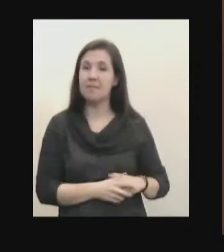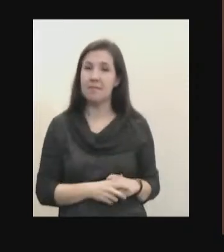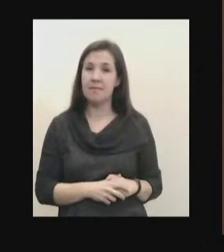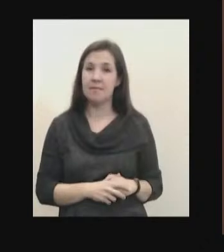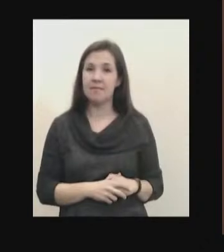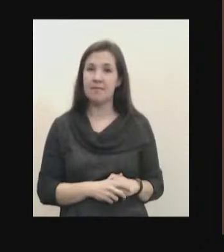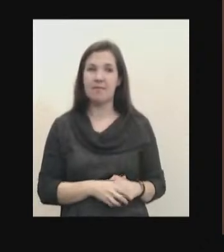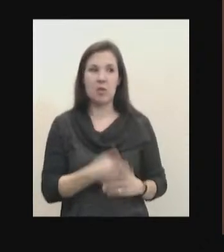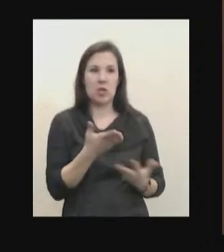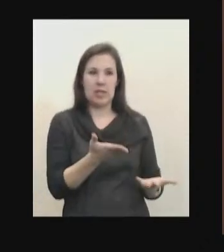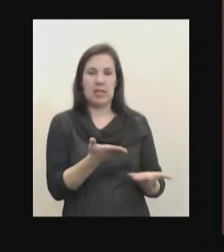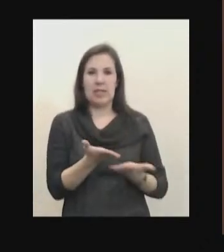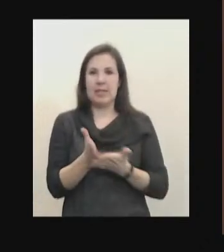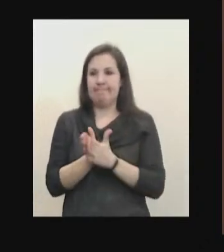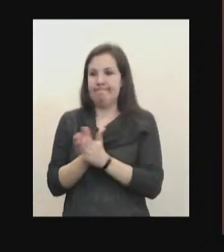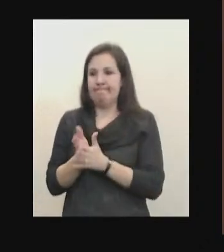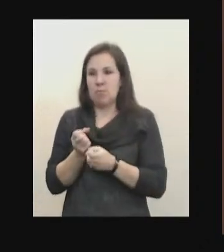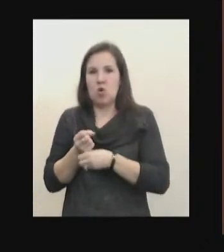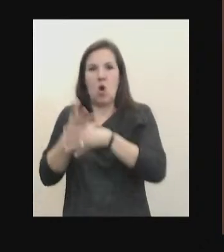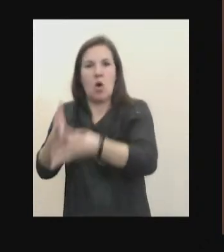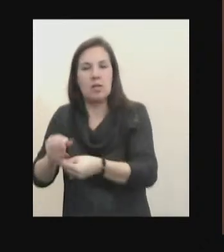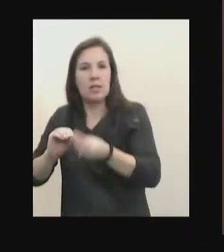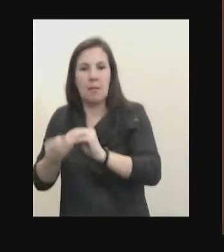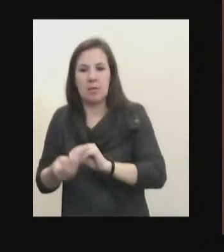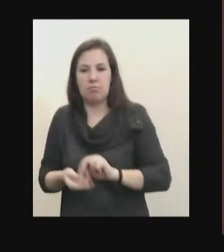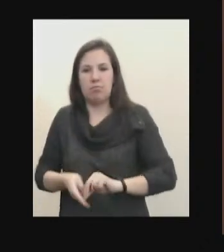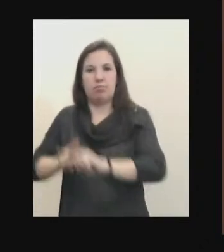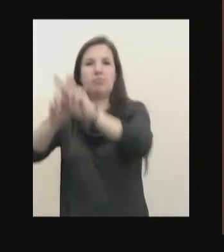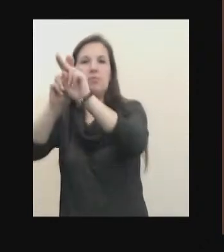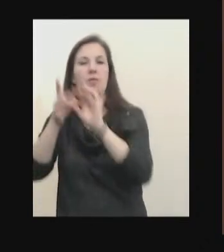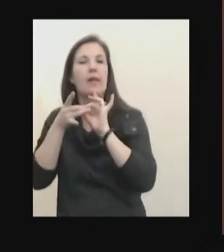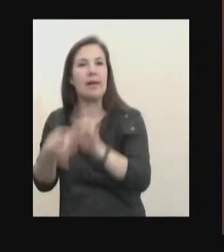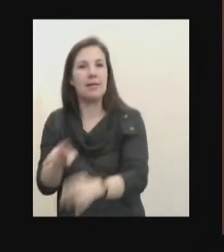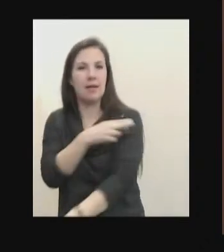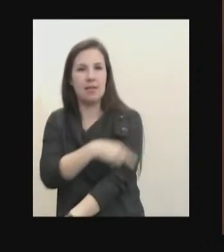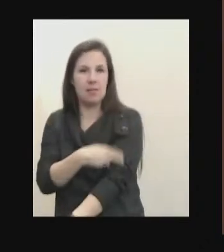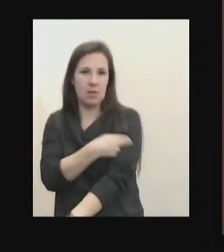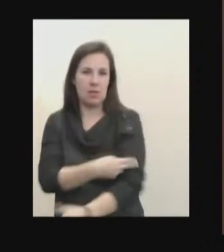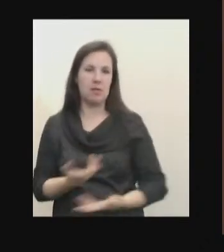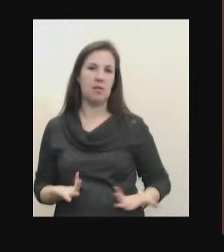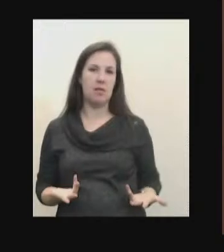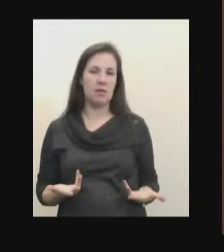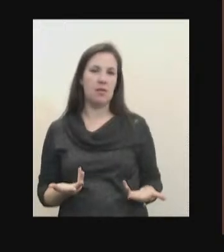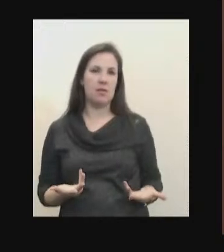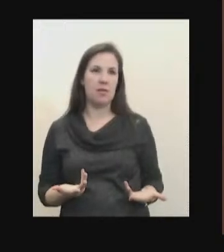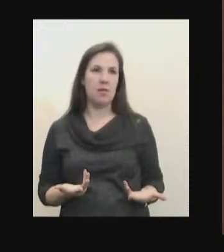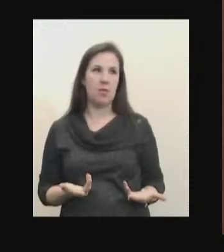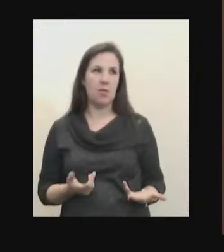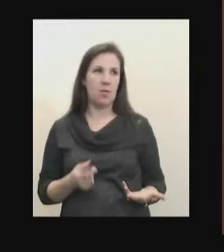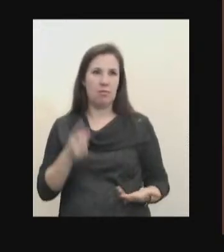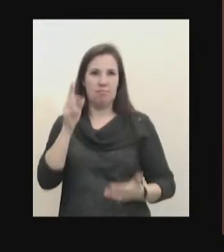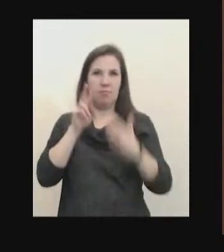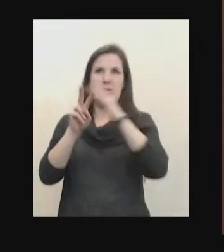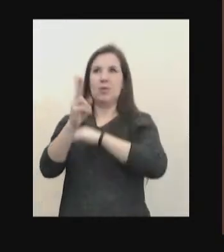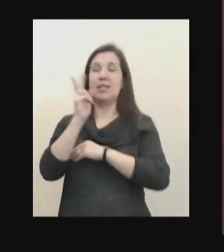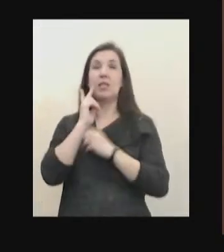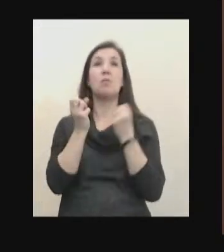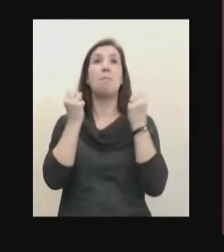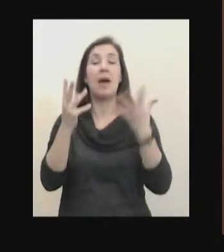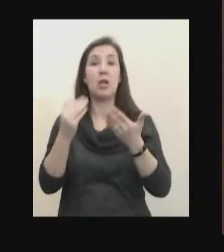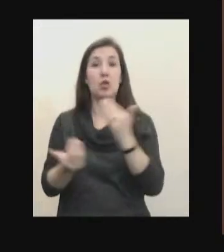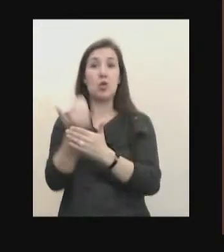driving the numbers, especially with regards to hospitalizations. And we don't think we'd see as many new cases if we didn't have so